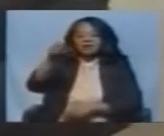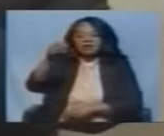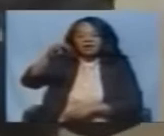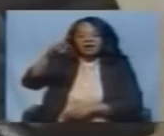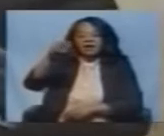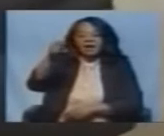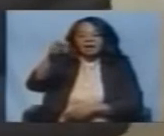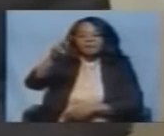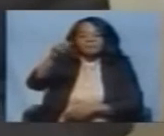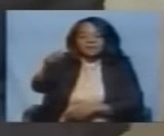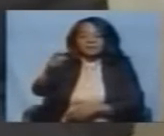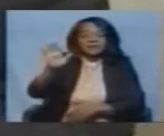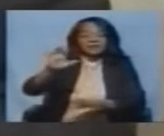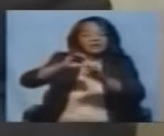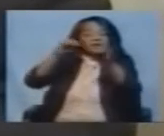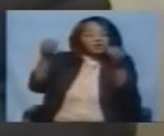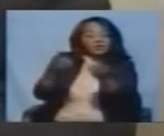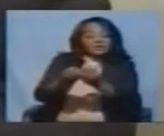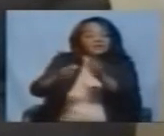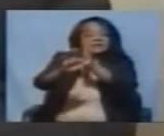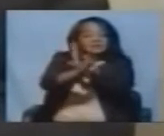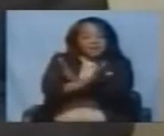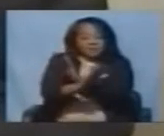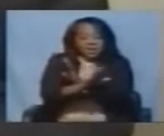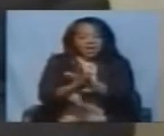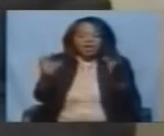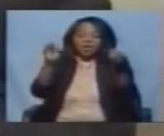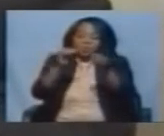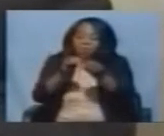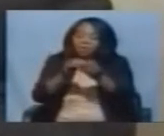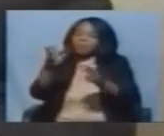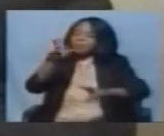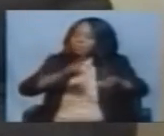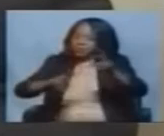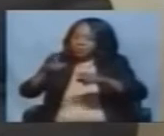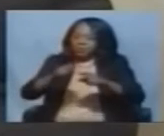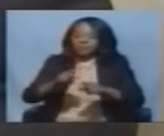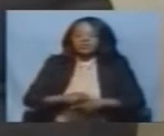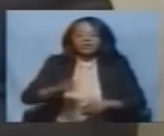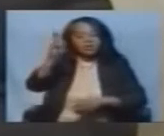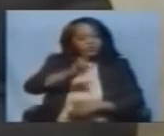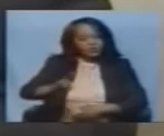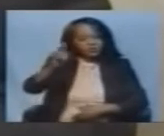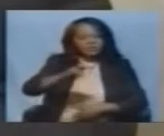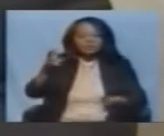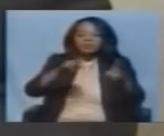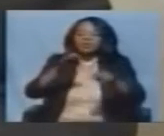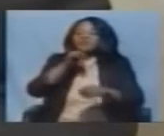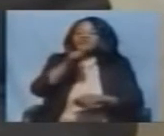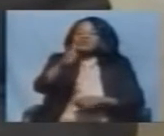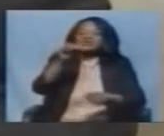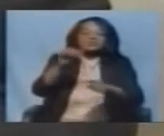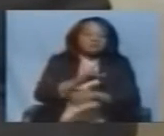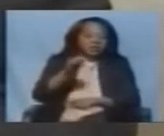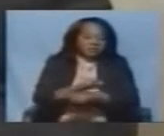organization, even in Zambia, that most people prefer to use untrained people so that they can actually have a hold on